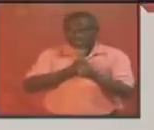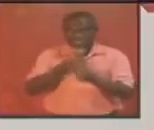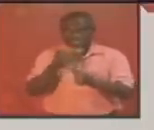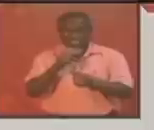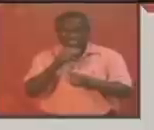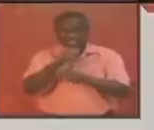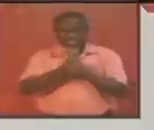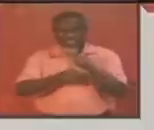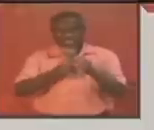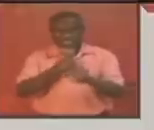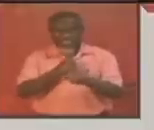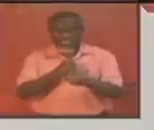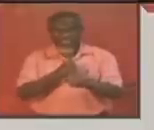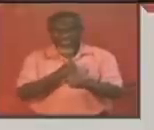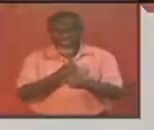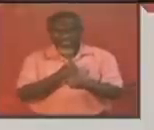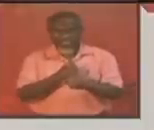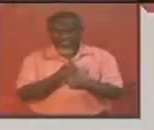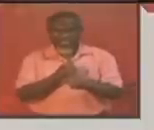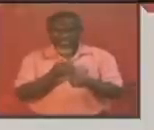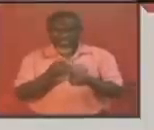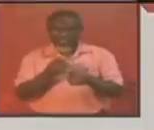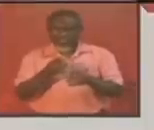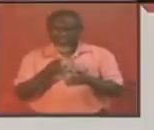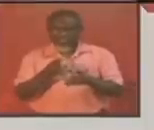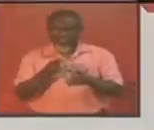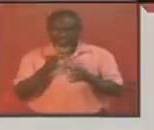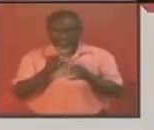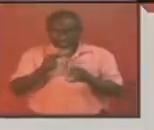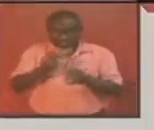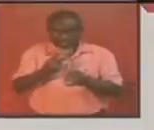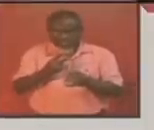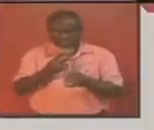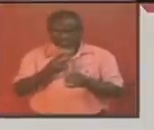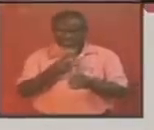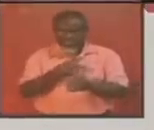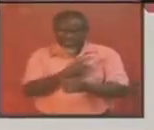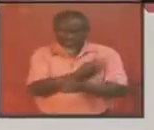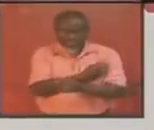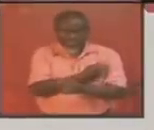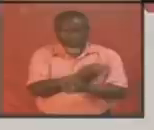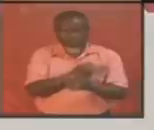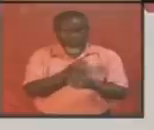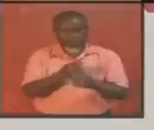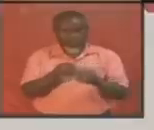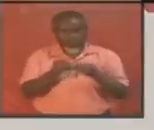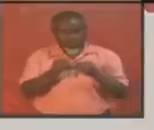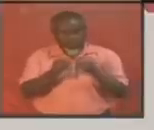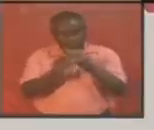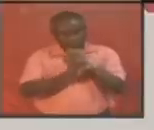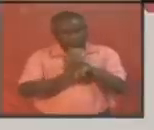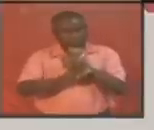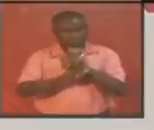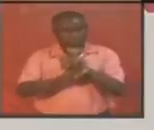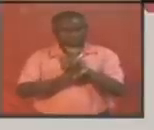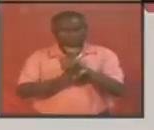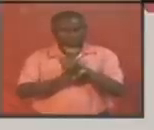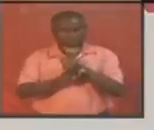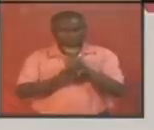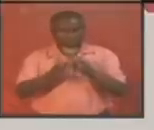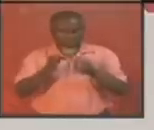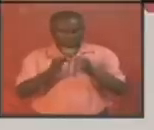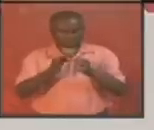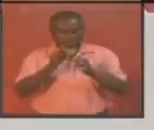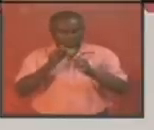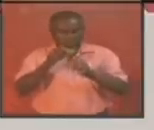reactions from the booster. So that can continue. If you are a high-risk group and you can't recall whether you ever had the yellow fever vaccine, it